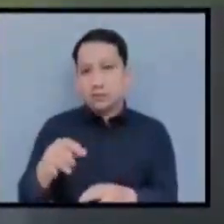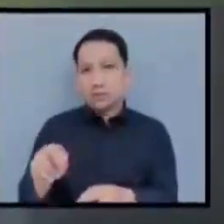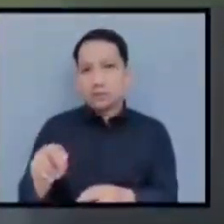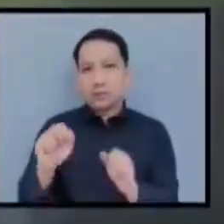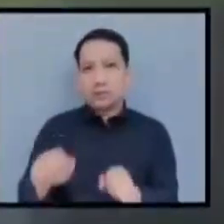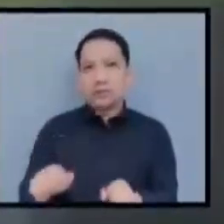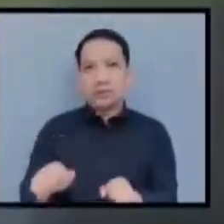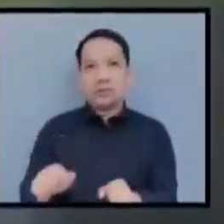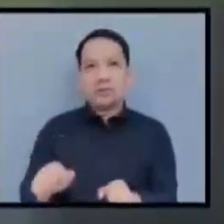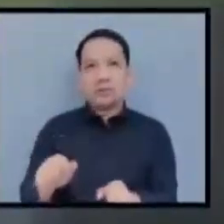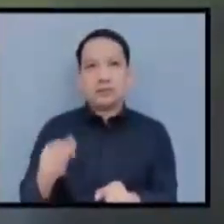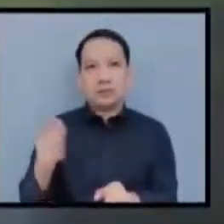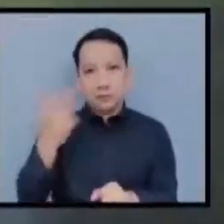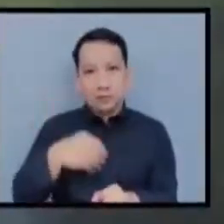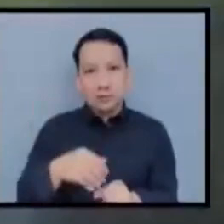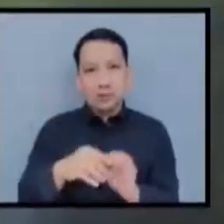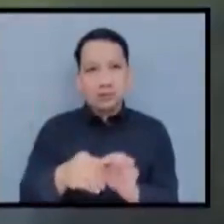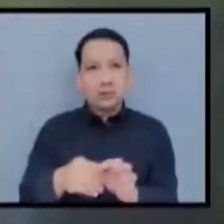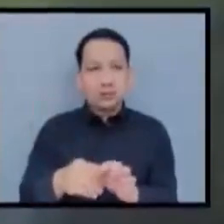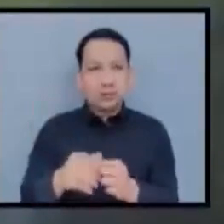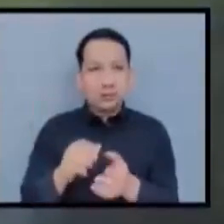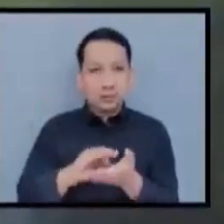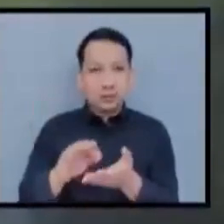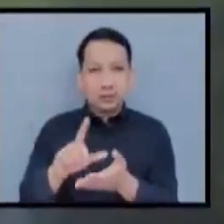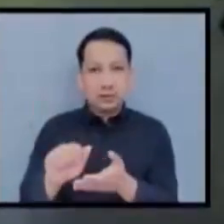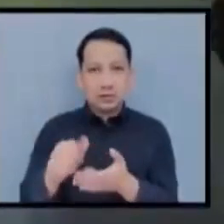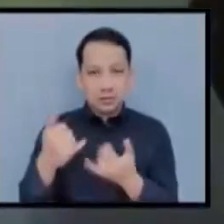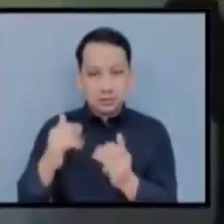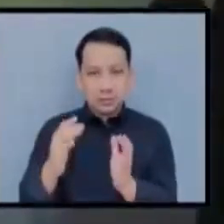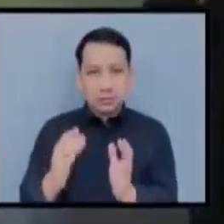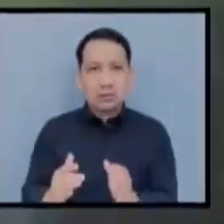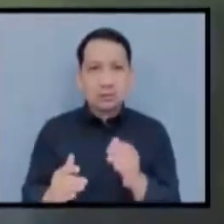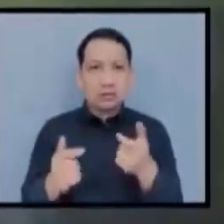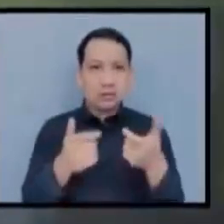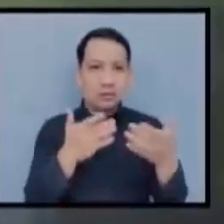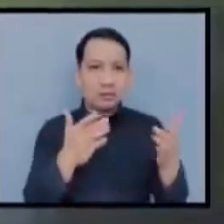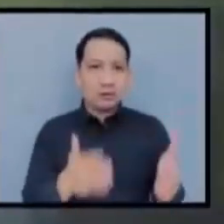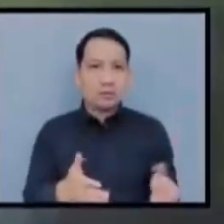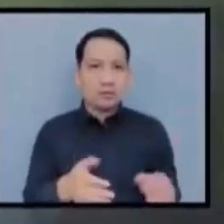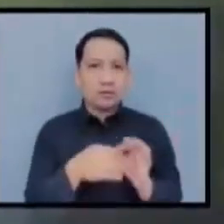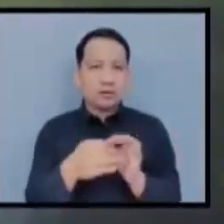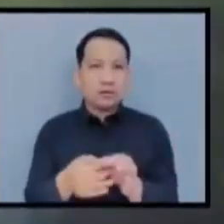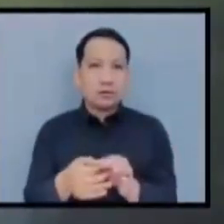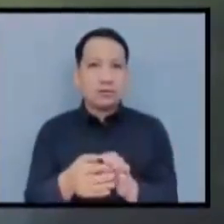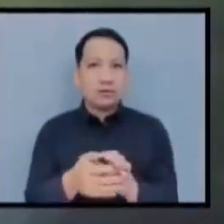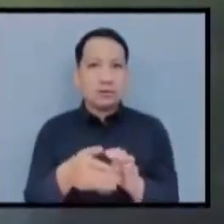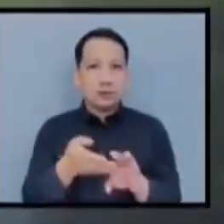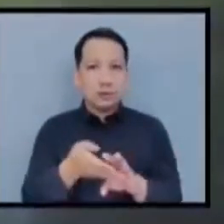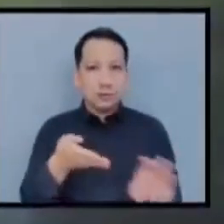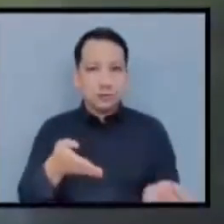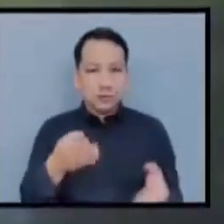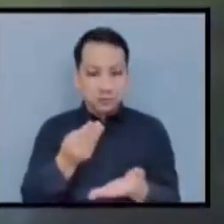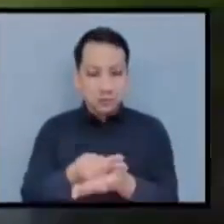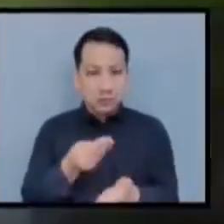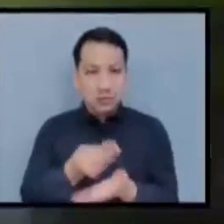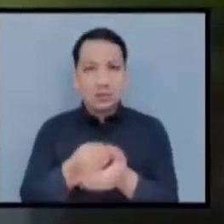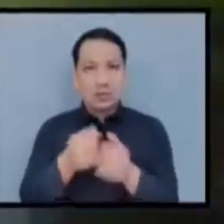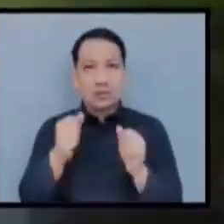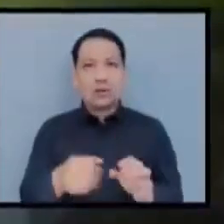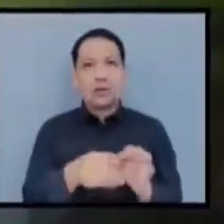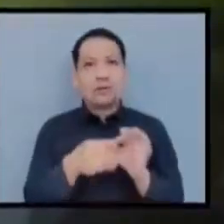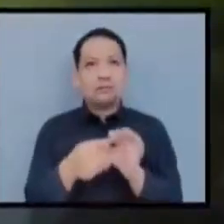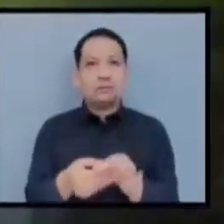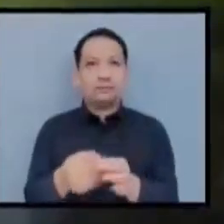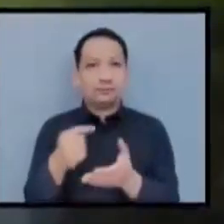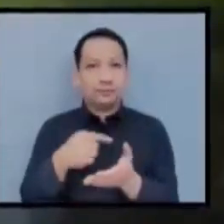sa ikagaganda ng account ng isang player o gamer. Pwede rin i-withdraw as cash at pwede rin gamitin pambili